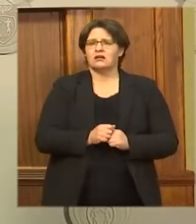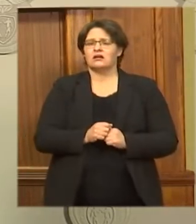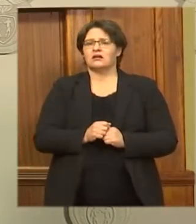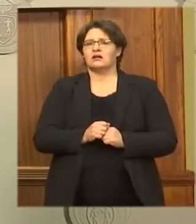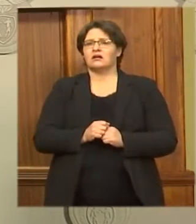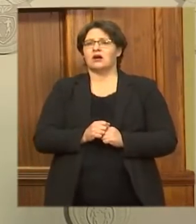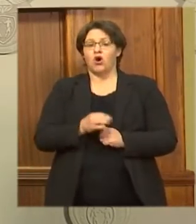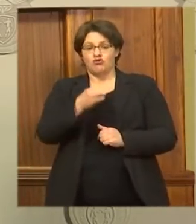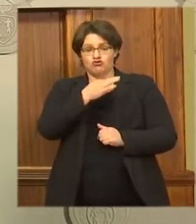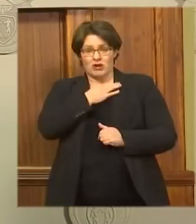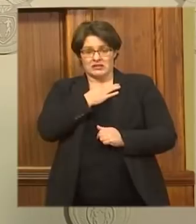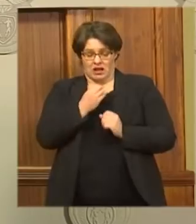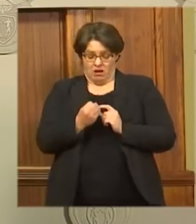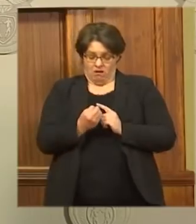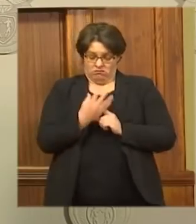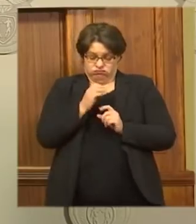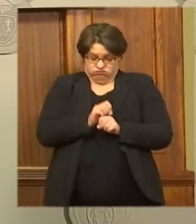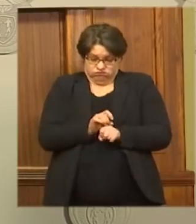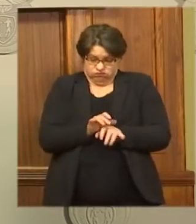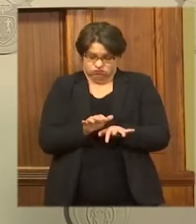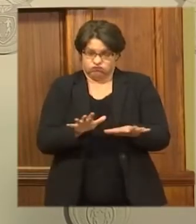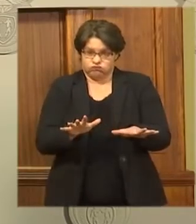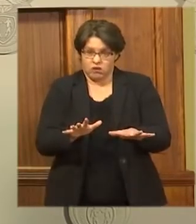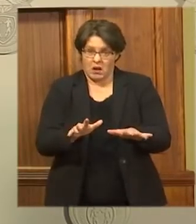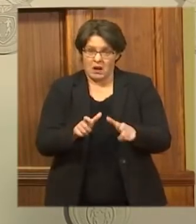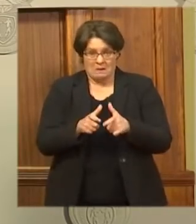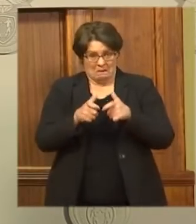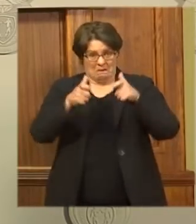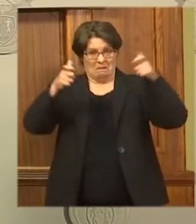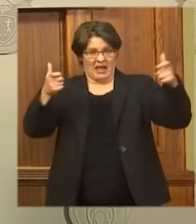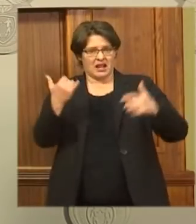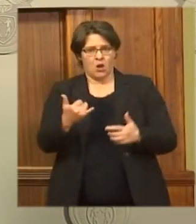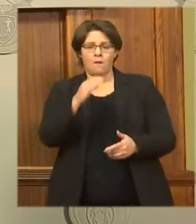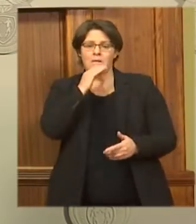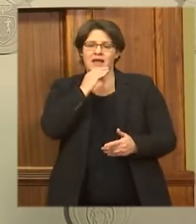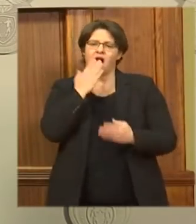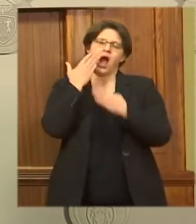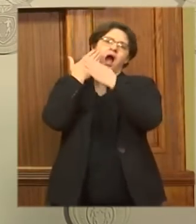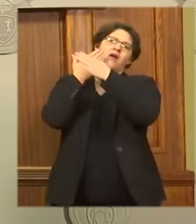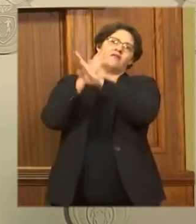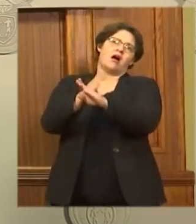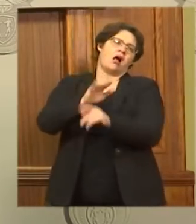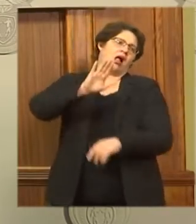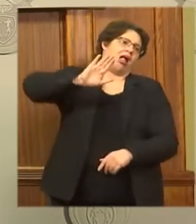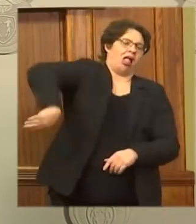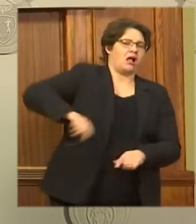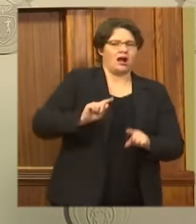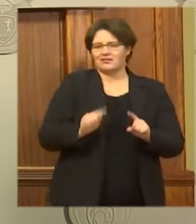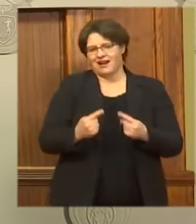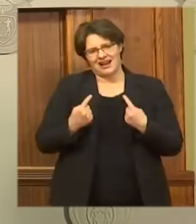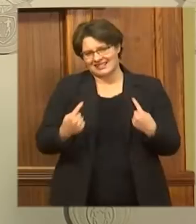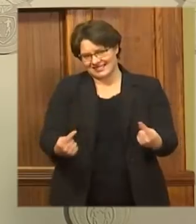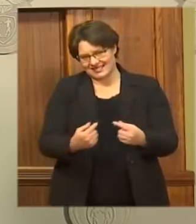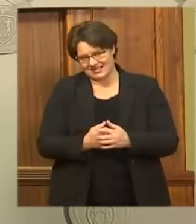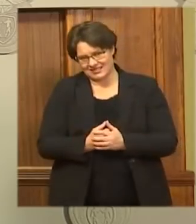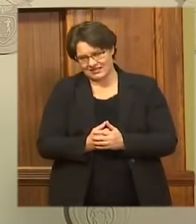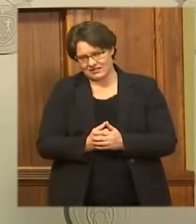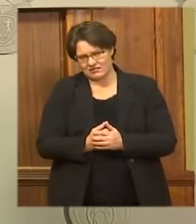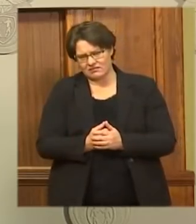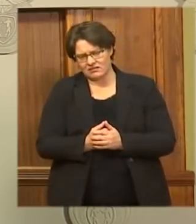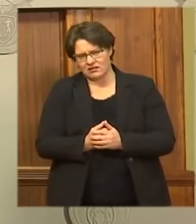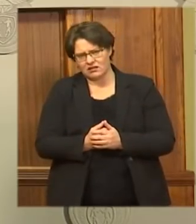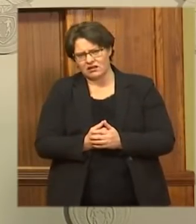is greater, it is by no means inevitable. Through our behavior